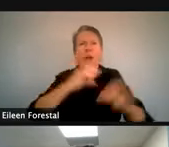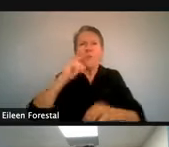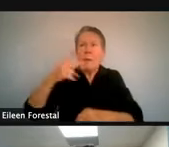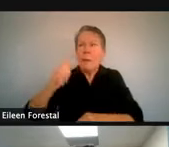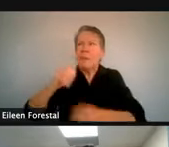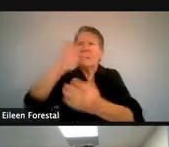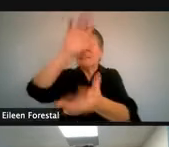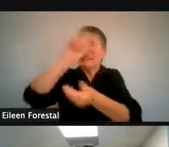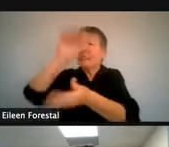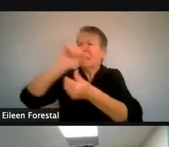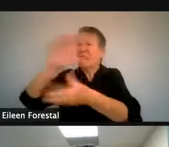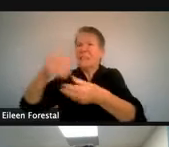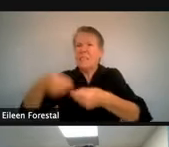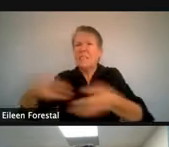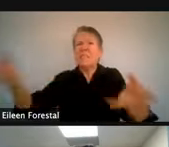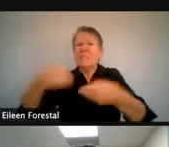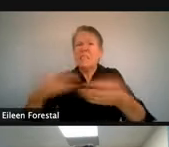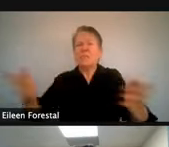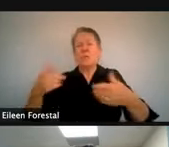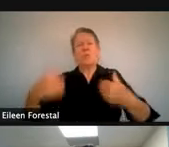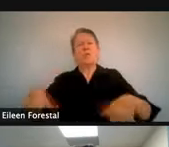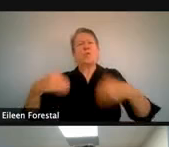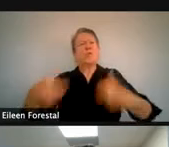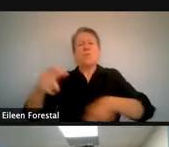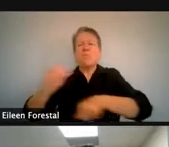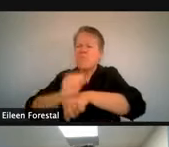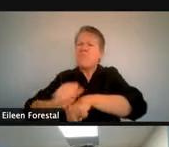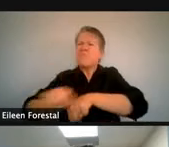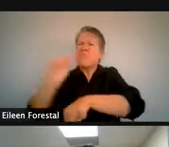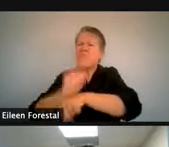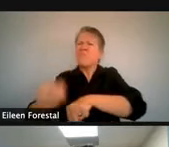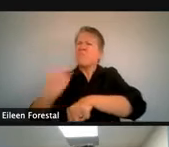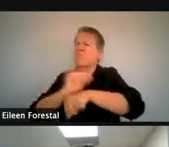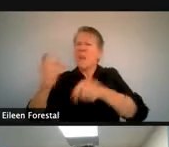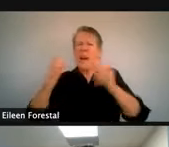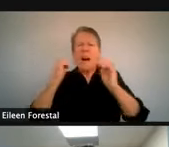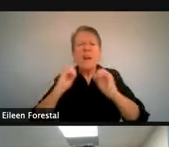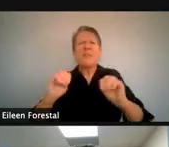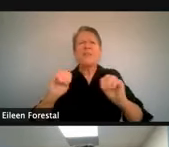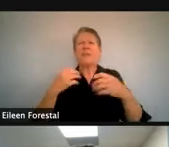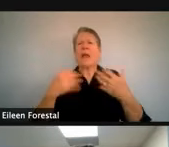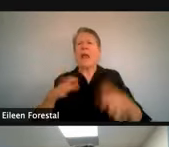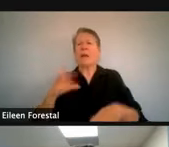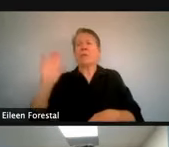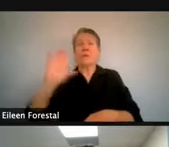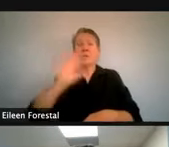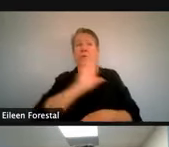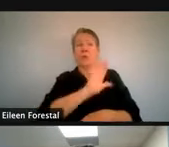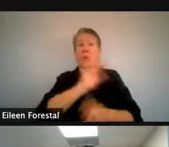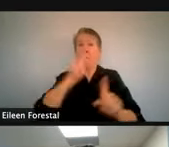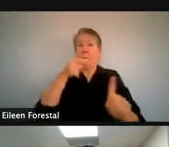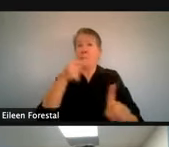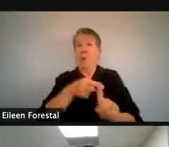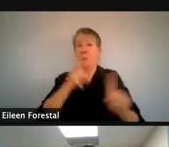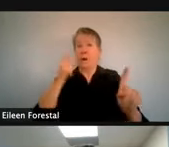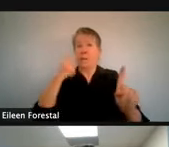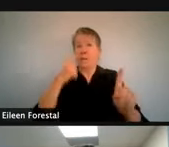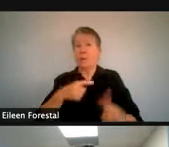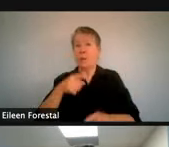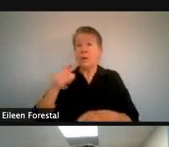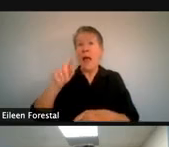would be remiss if I didn't mention them. And lastly, just to your point of V and Rosa, I have heard a lot of war stories